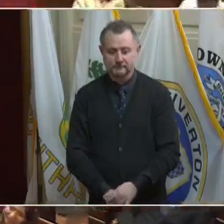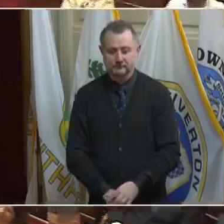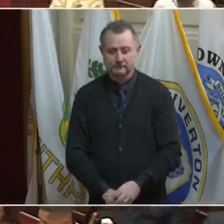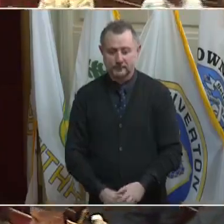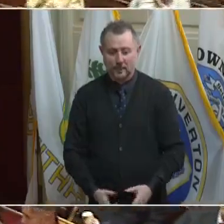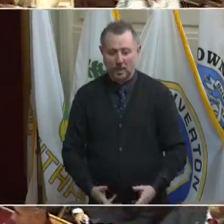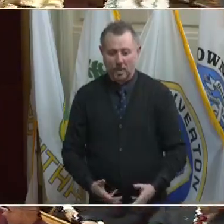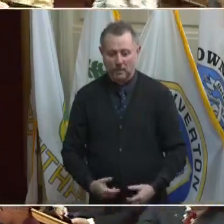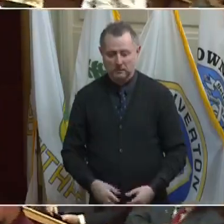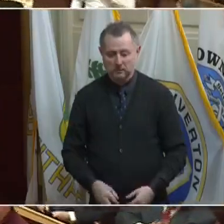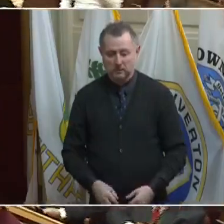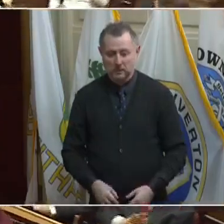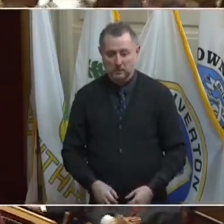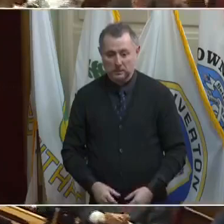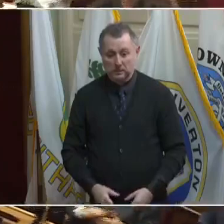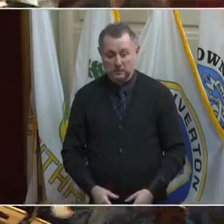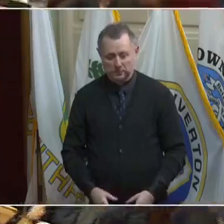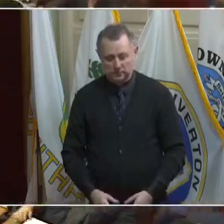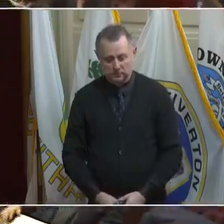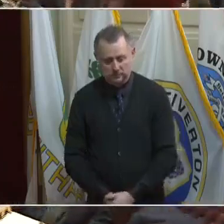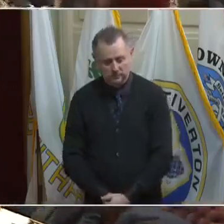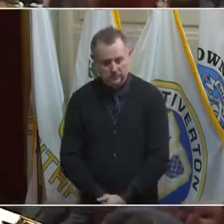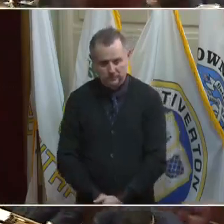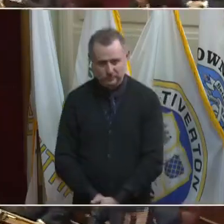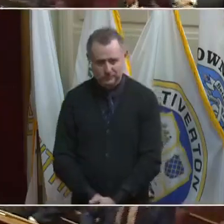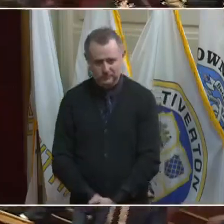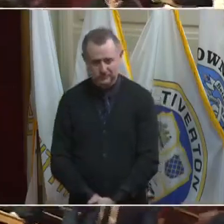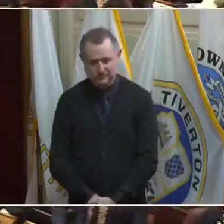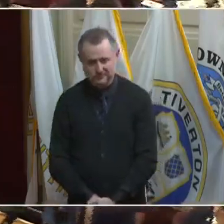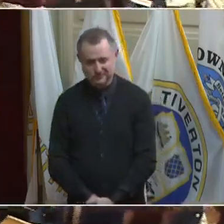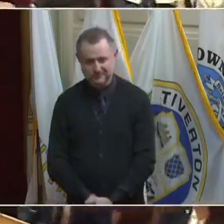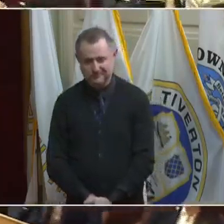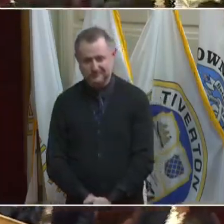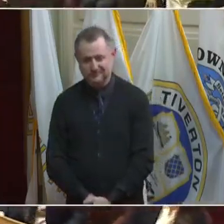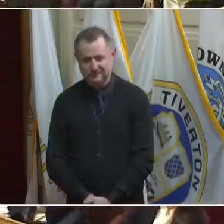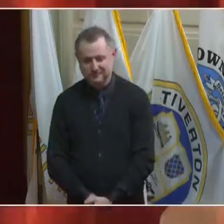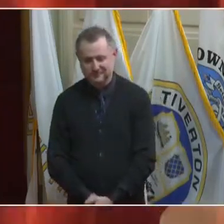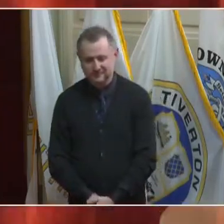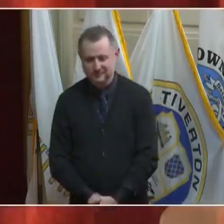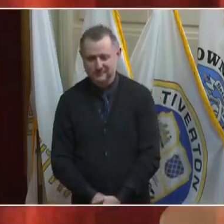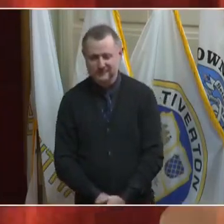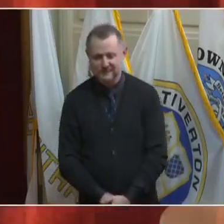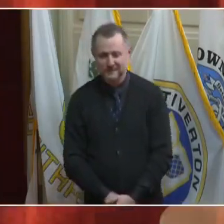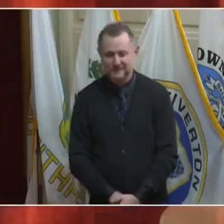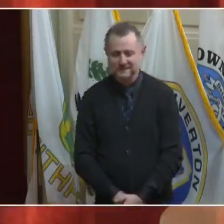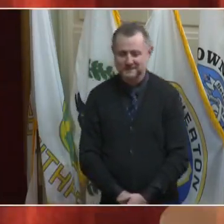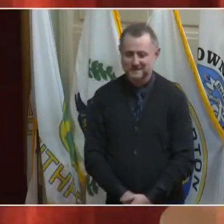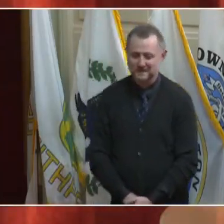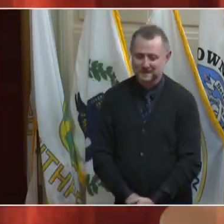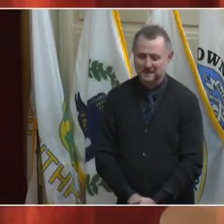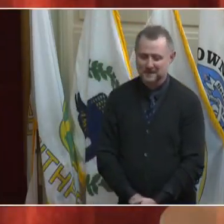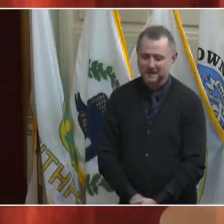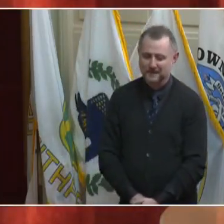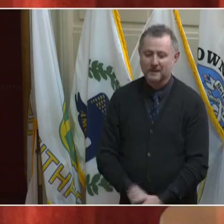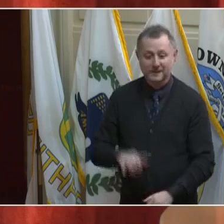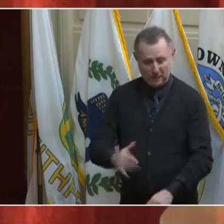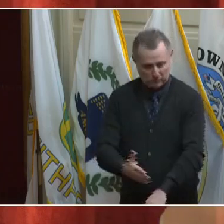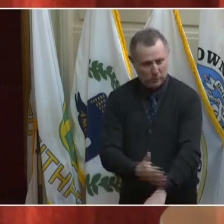This is progress, and we're going to stay the